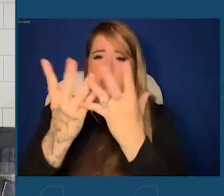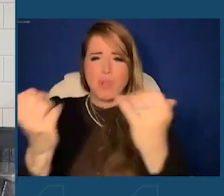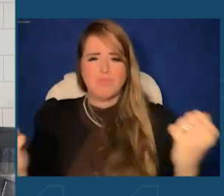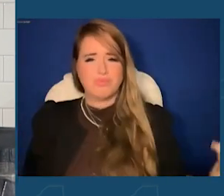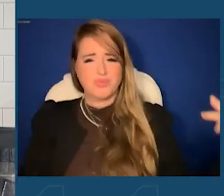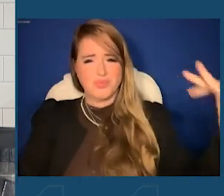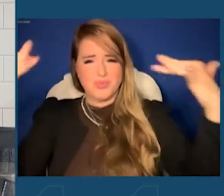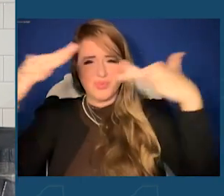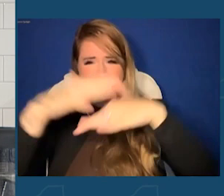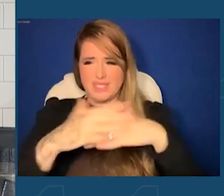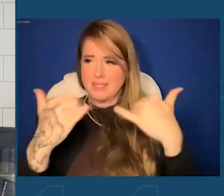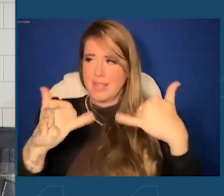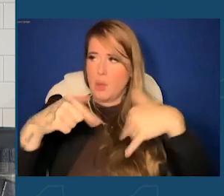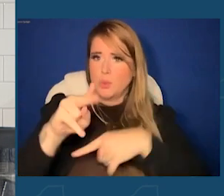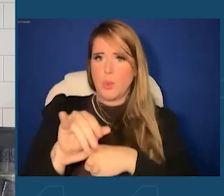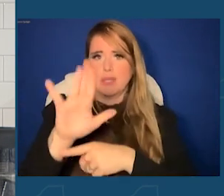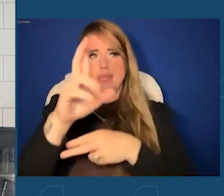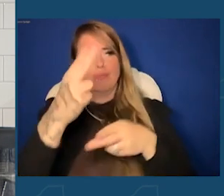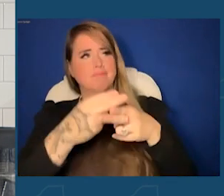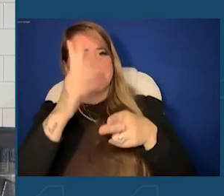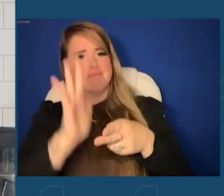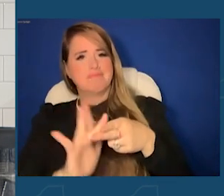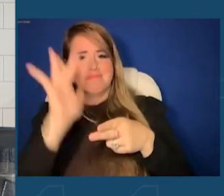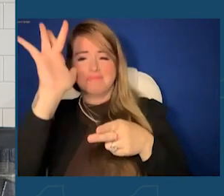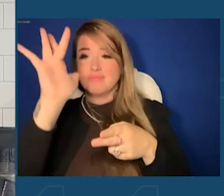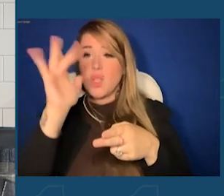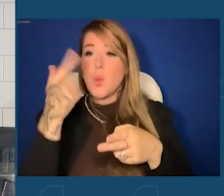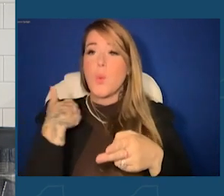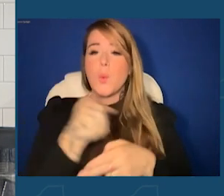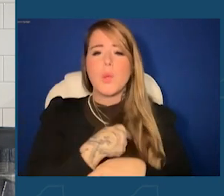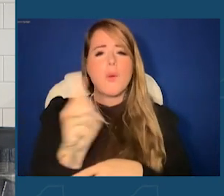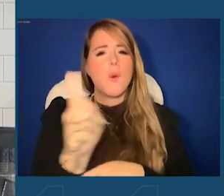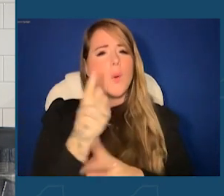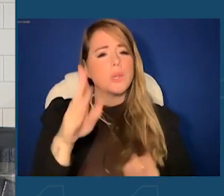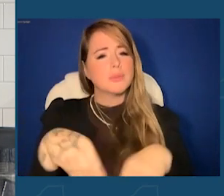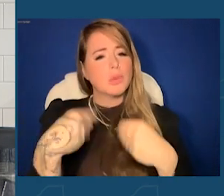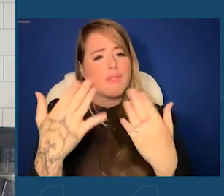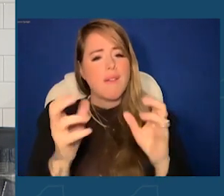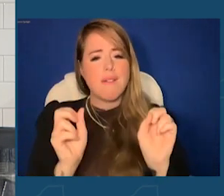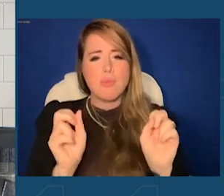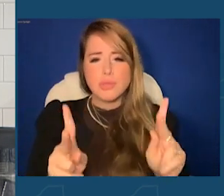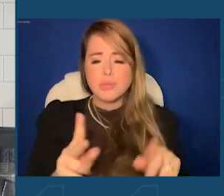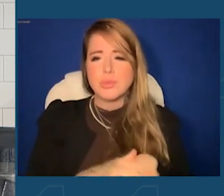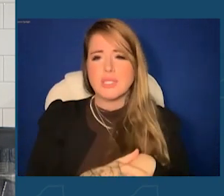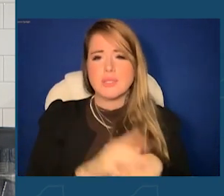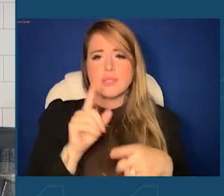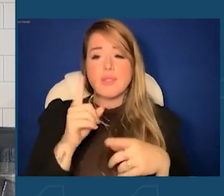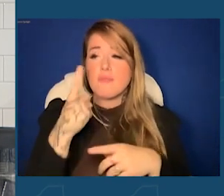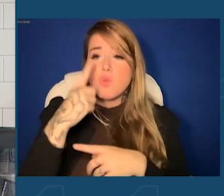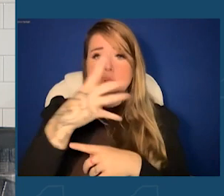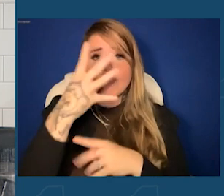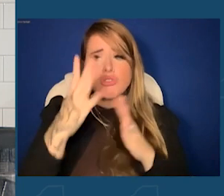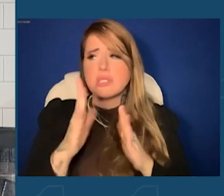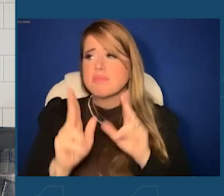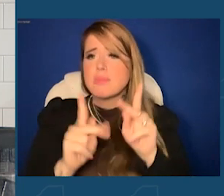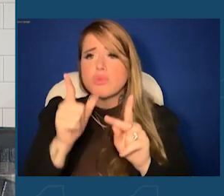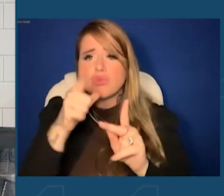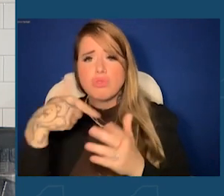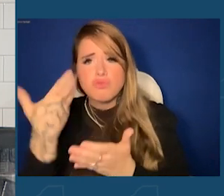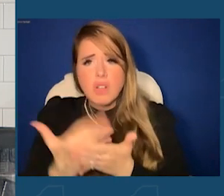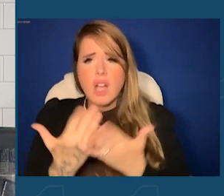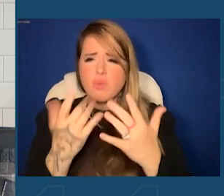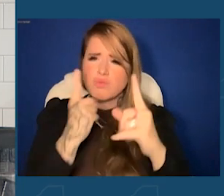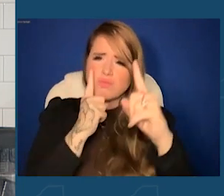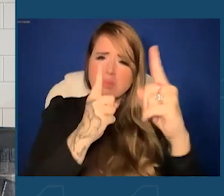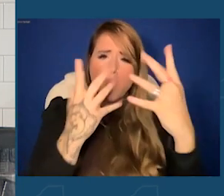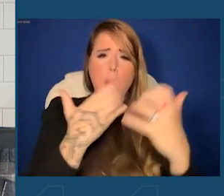world-renowned. You know, we've always provided opportunities to immigrants, people that are seeking better lives, including